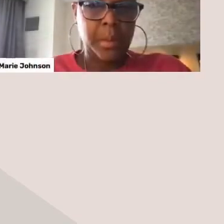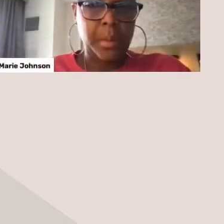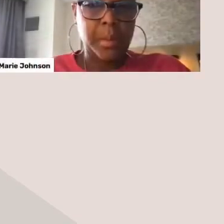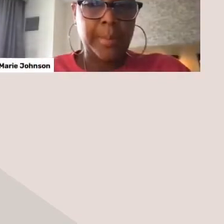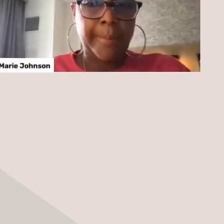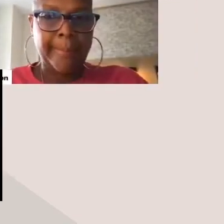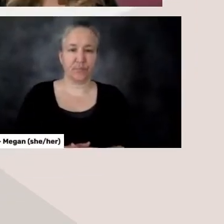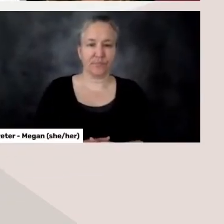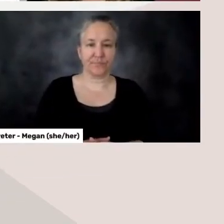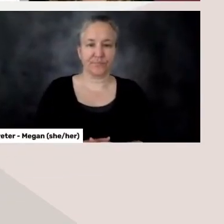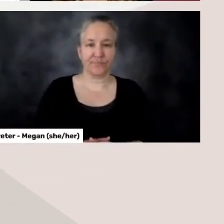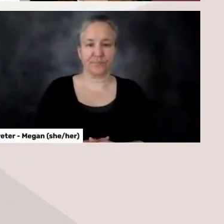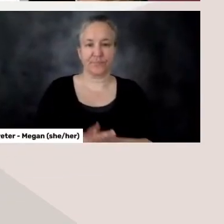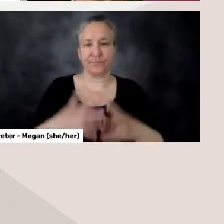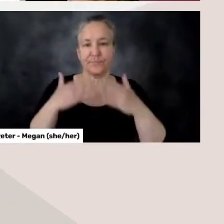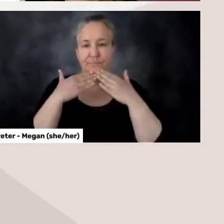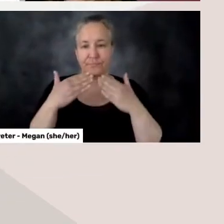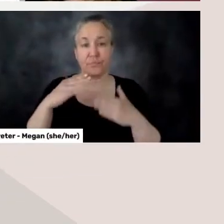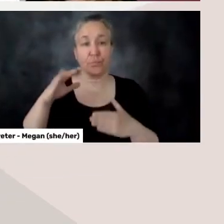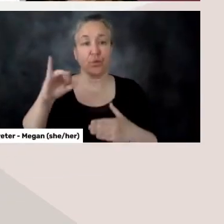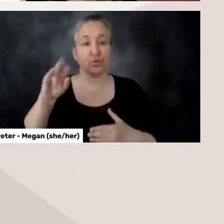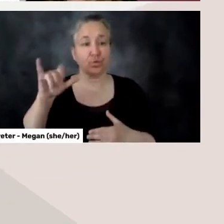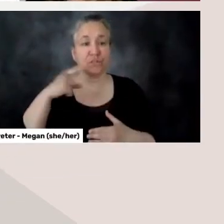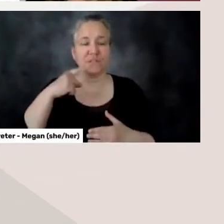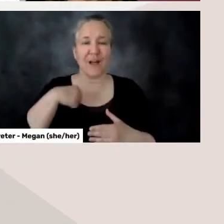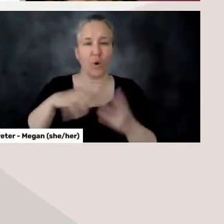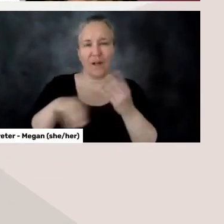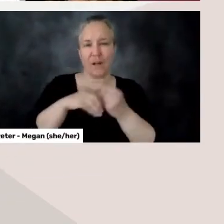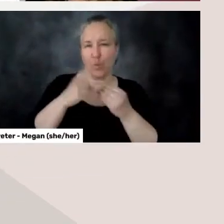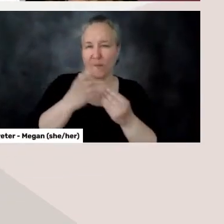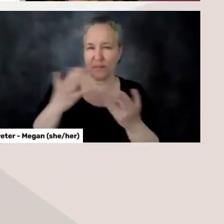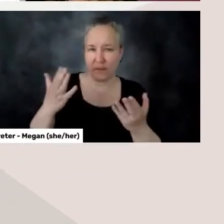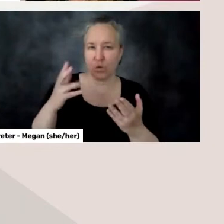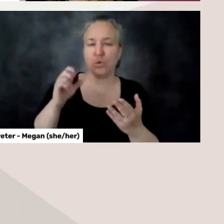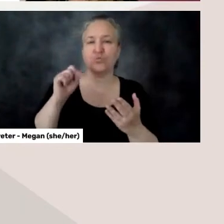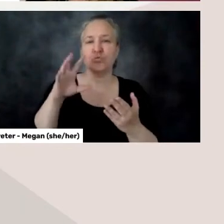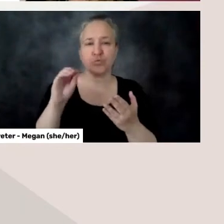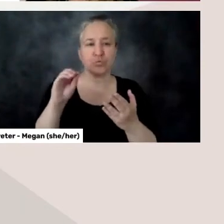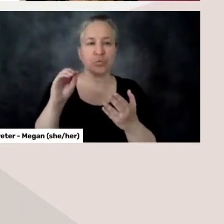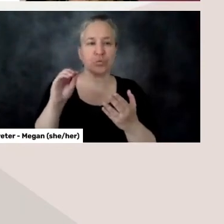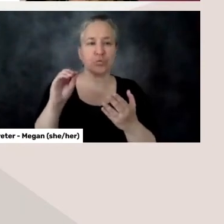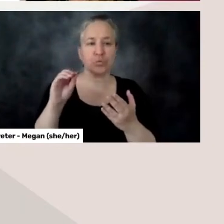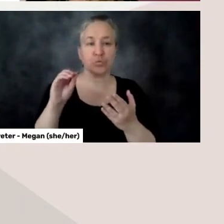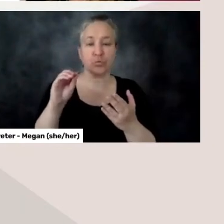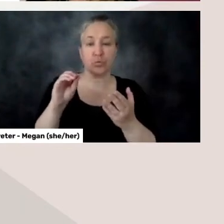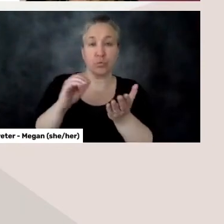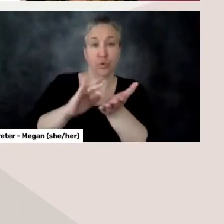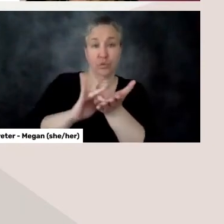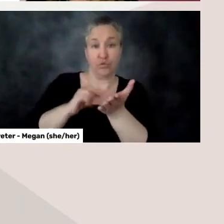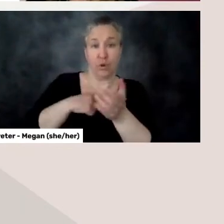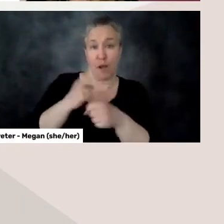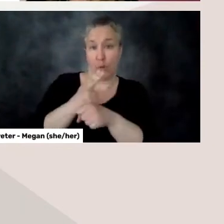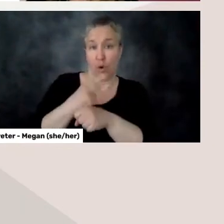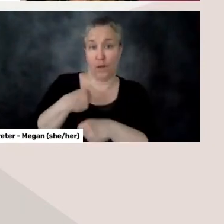Thank you. Yeah, I'll just say one thing, Janine. So the drug that I'm